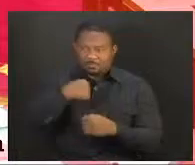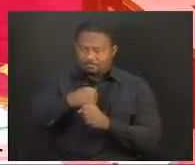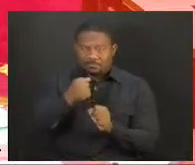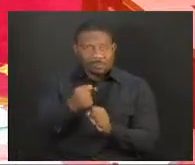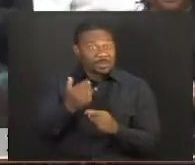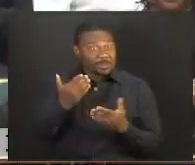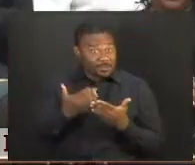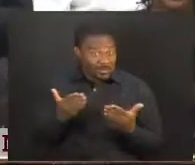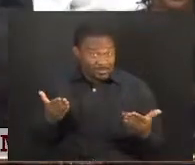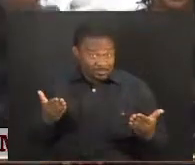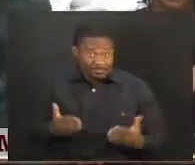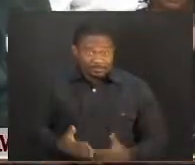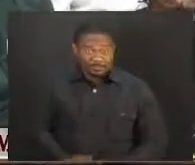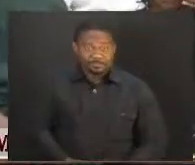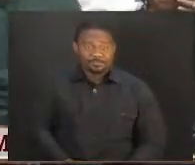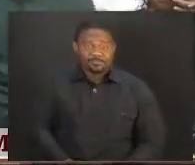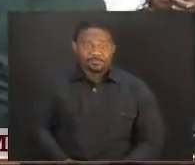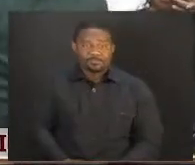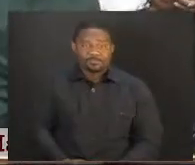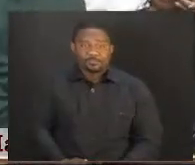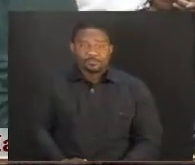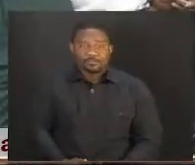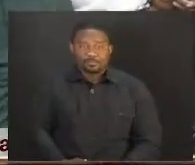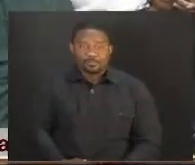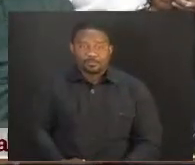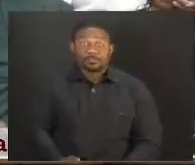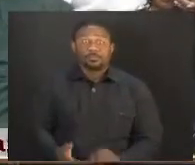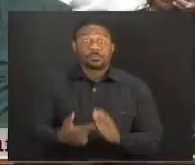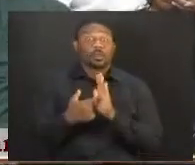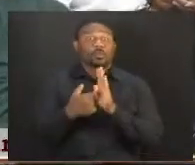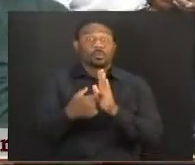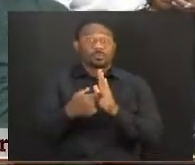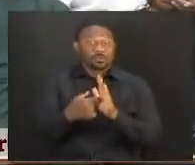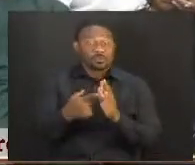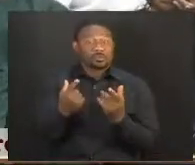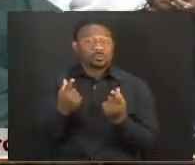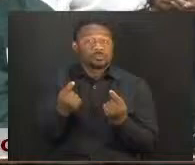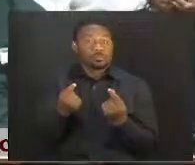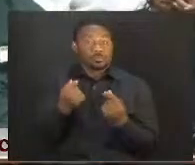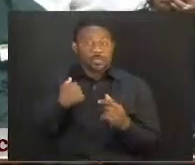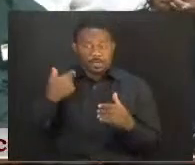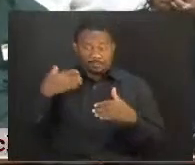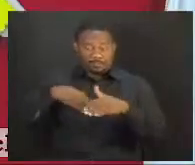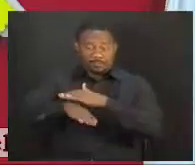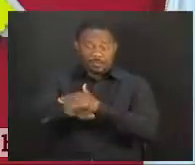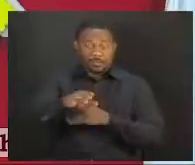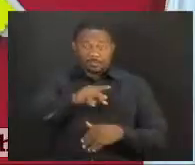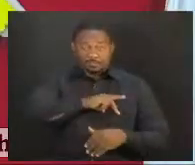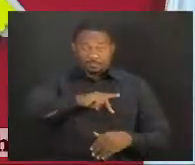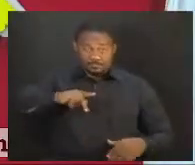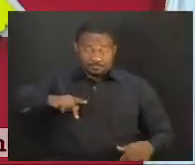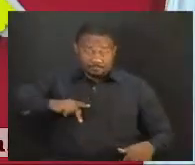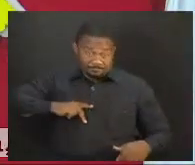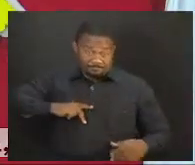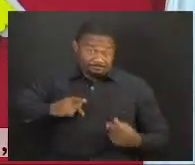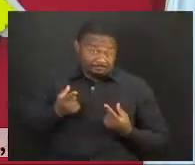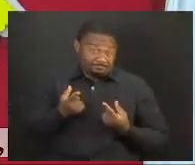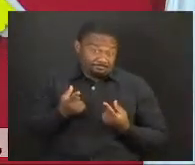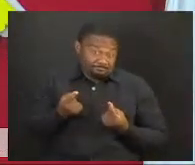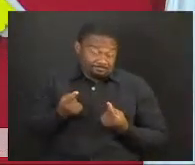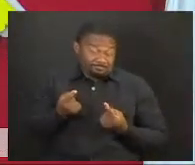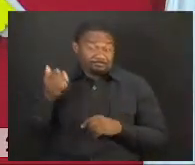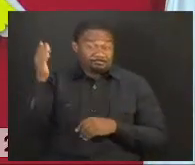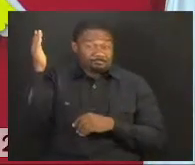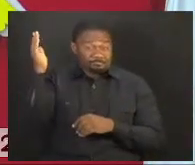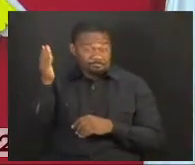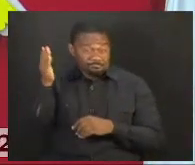Right Honourable Speaker, to demonstrate this agenda, as I said, I came to this House with a presentation